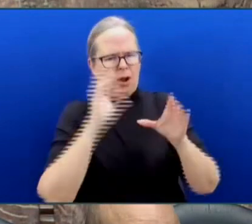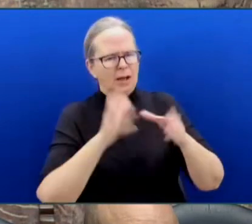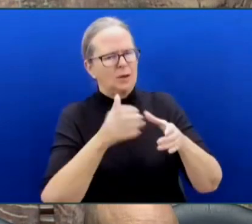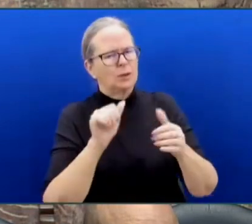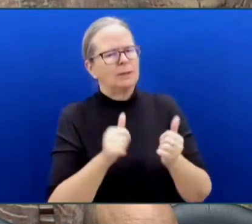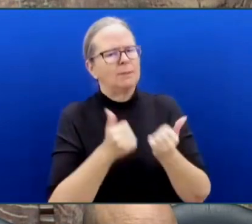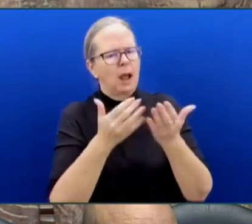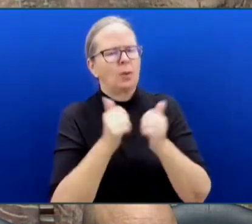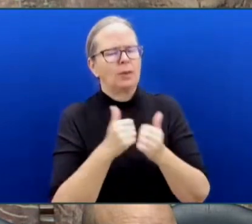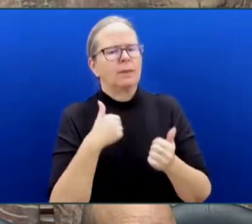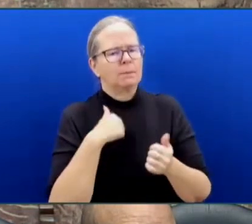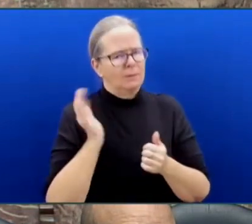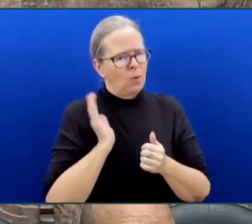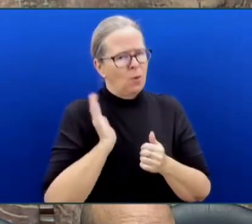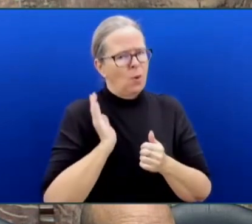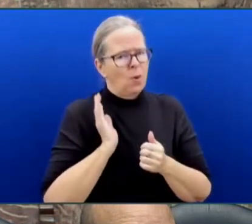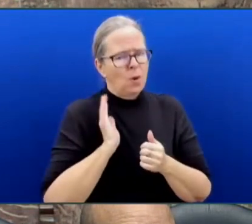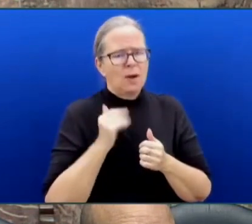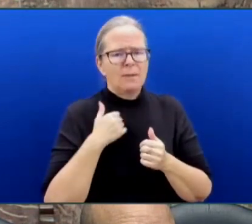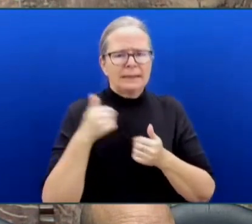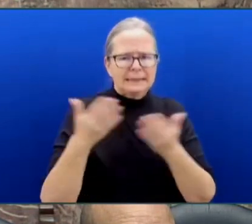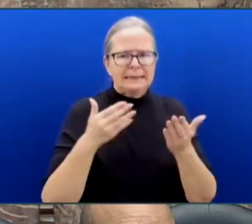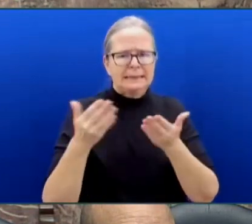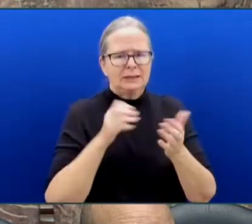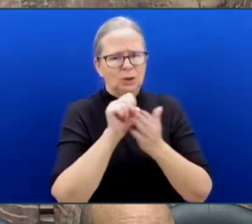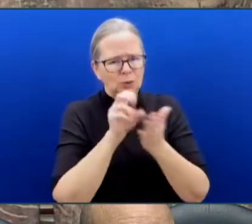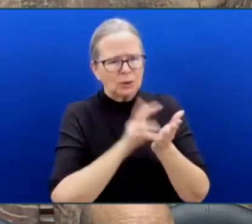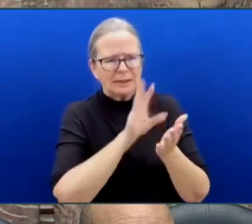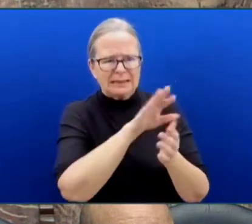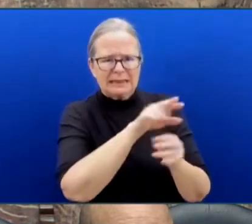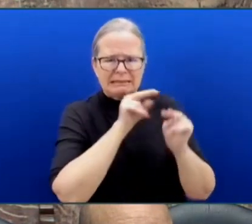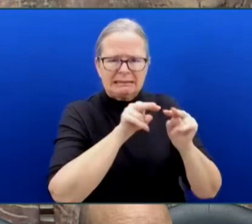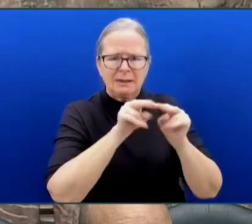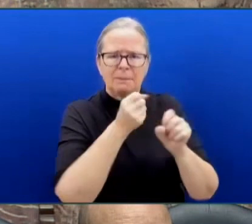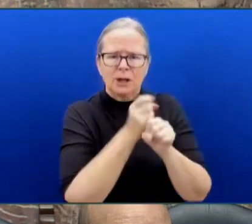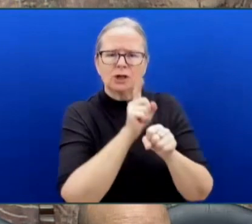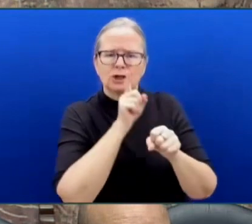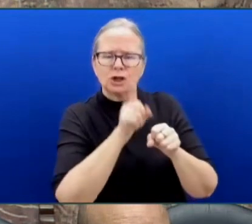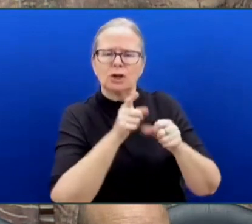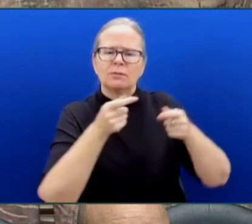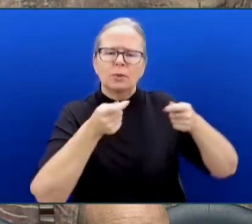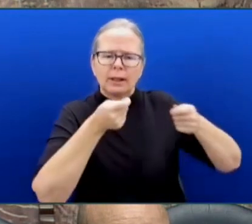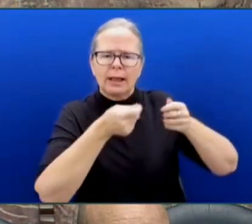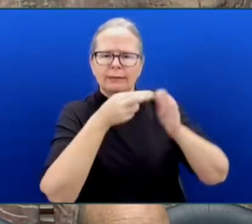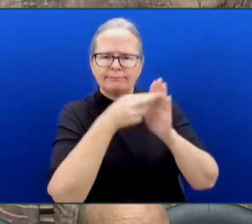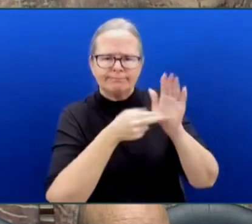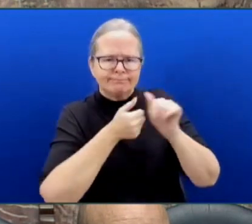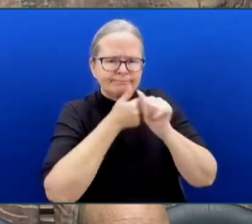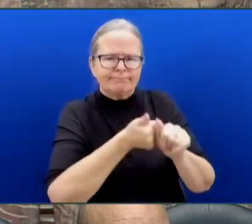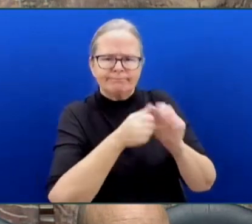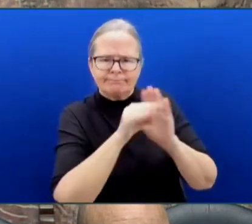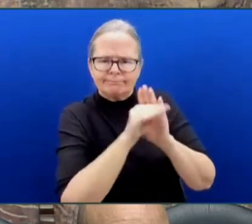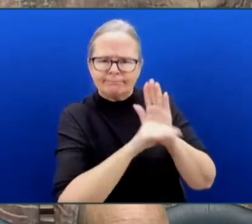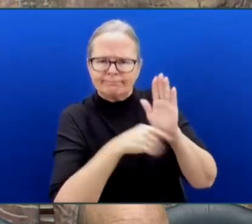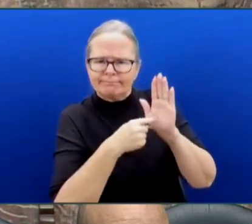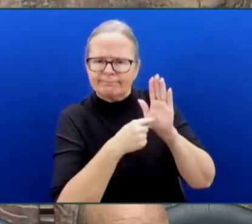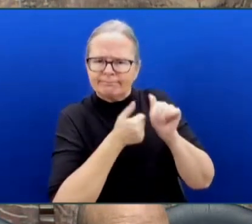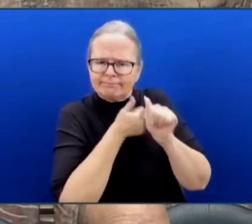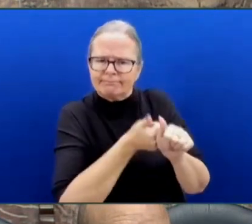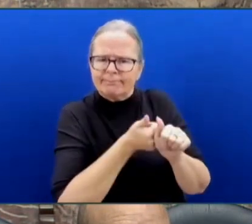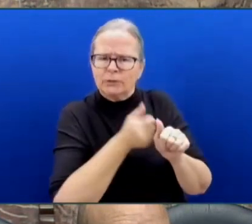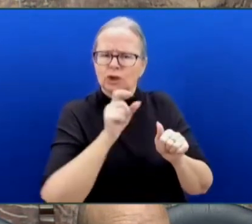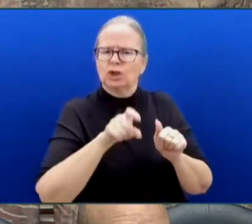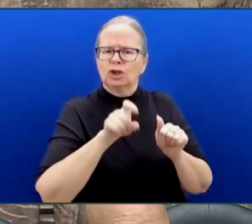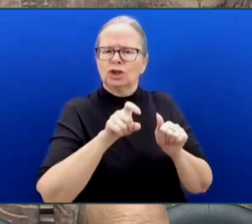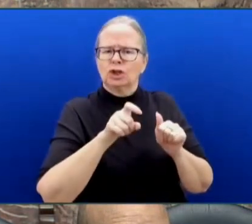of social workers in British Columbia. I'd say that there is a broad engagement going on and is going on right now around